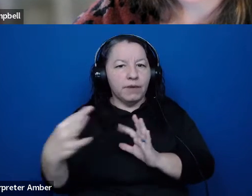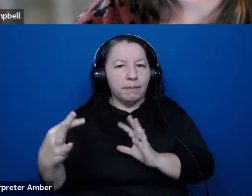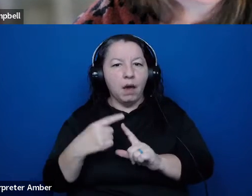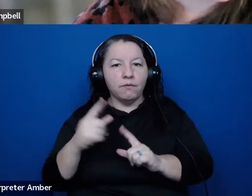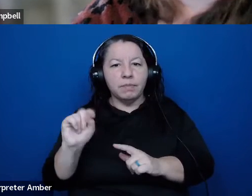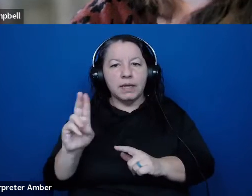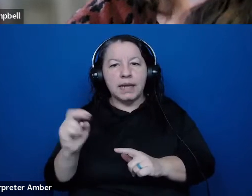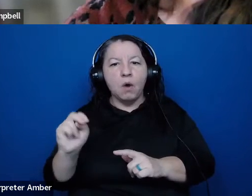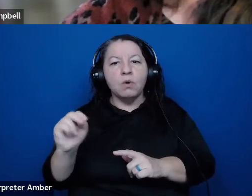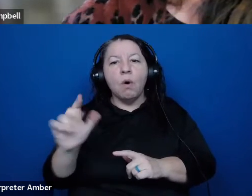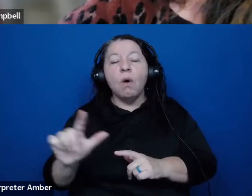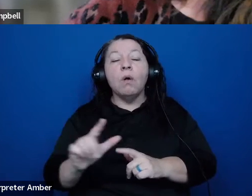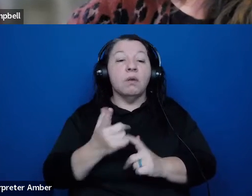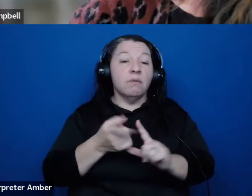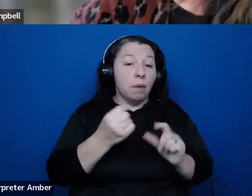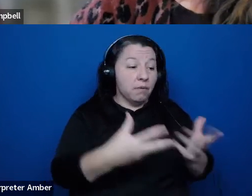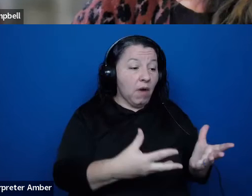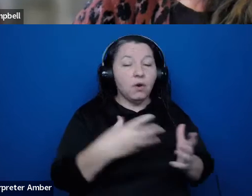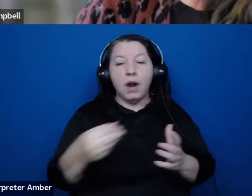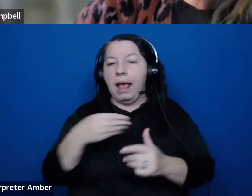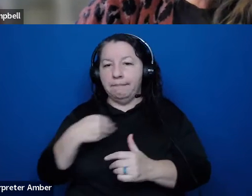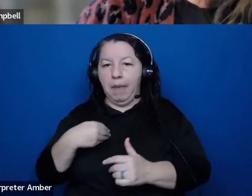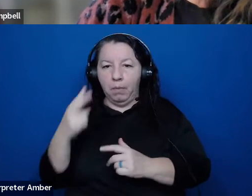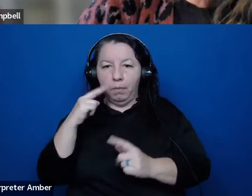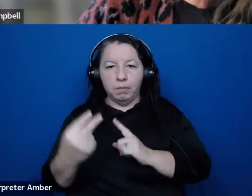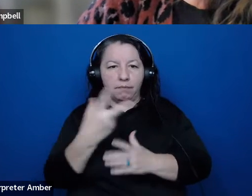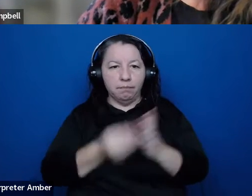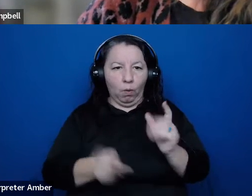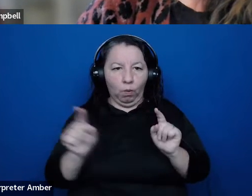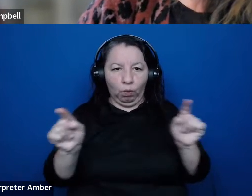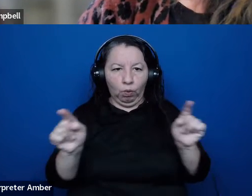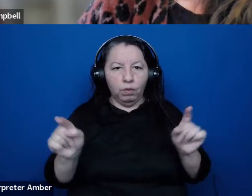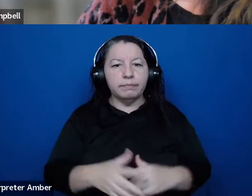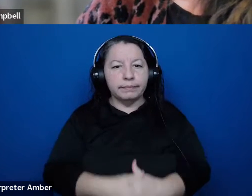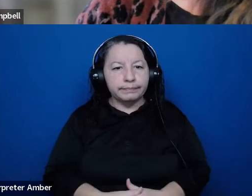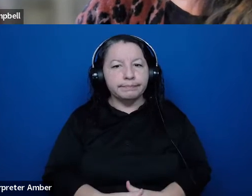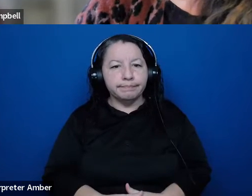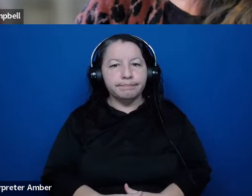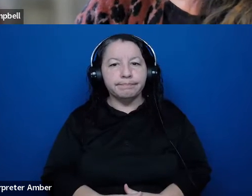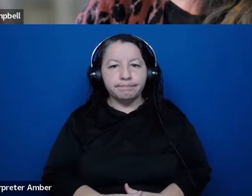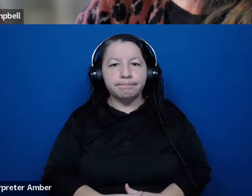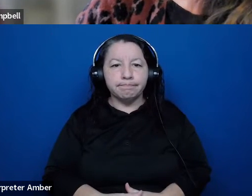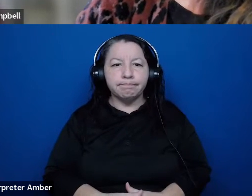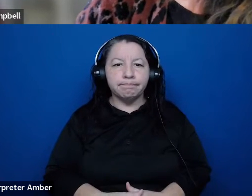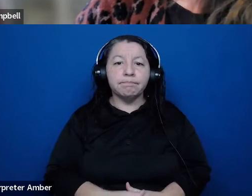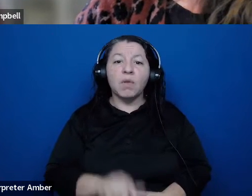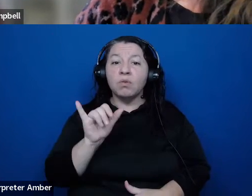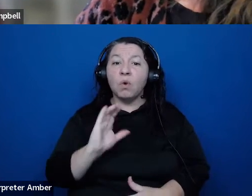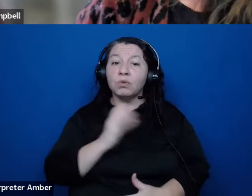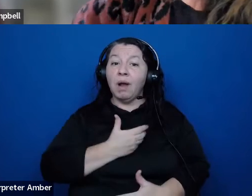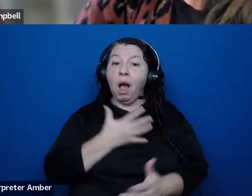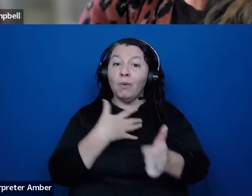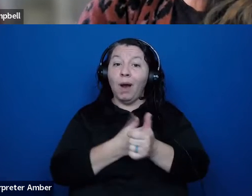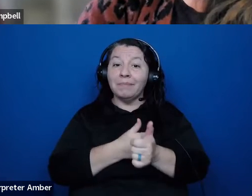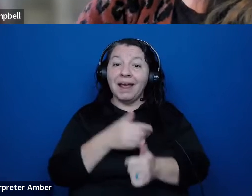perspective and from our members' perspectives. And those were the updates, Brooke, that